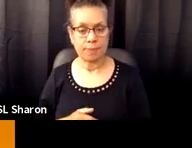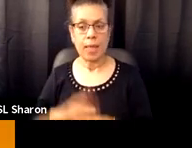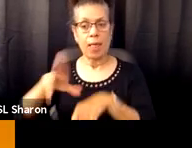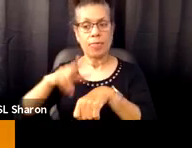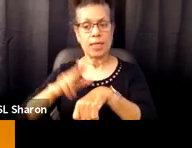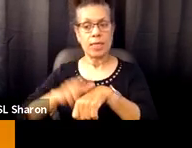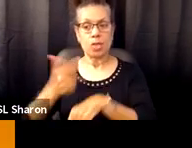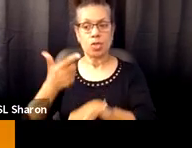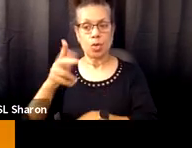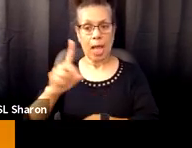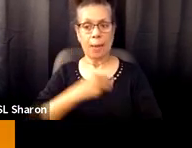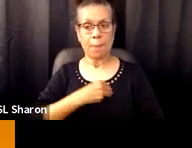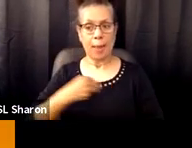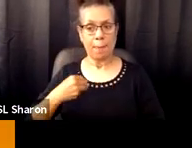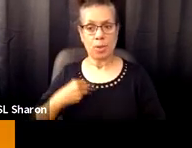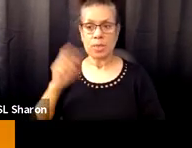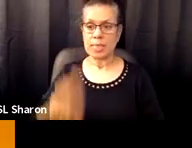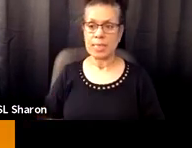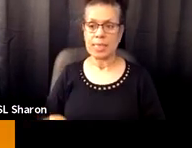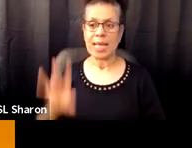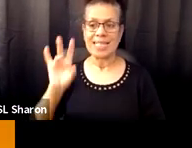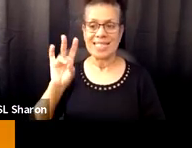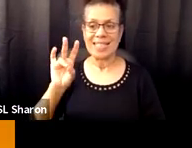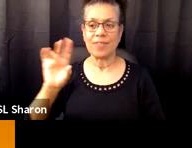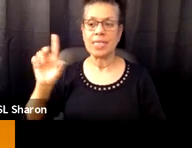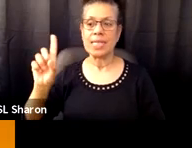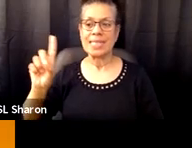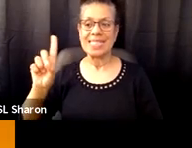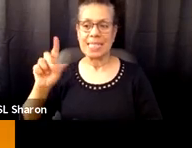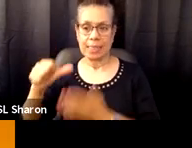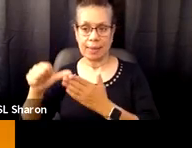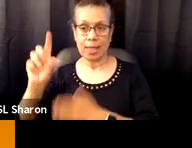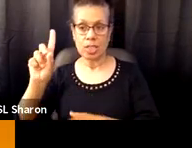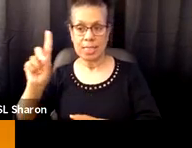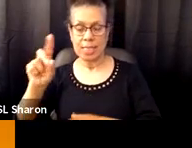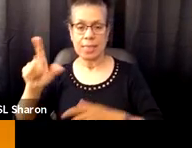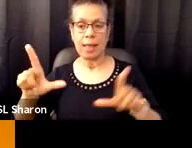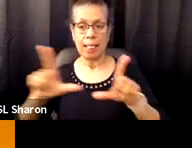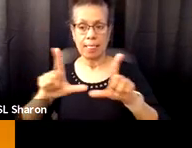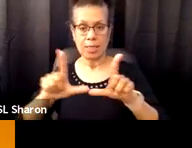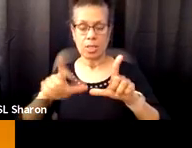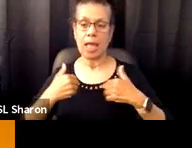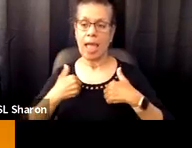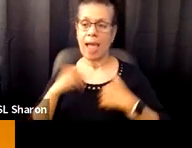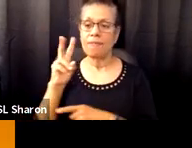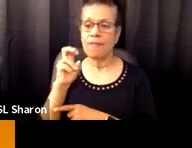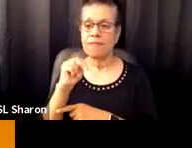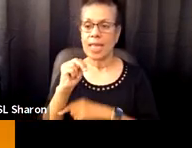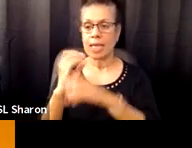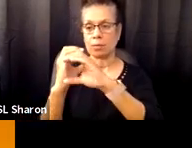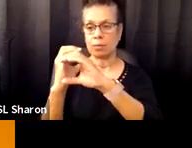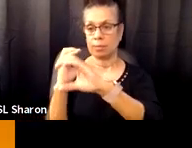members had to possess a 7d license which qualified them to operate vans that hold a limited number of